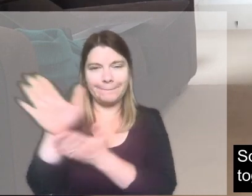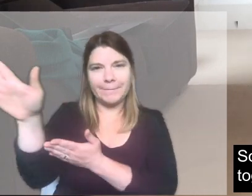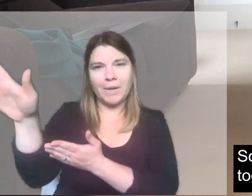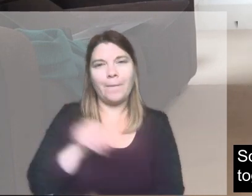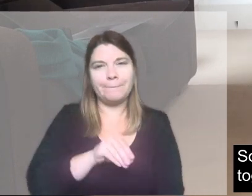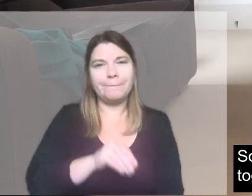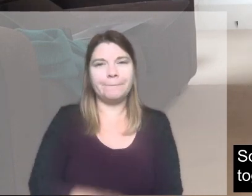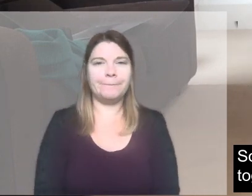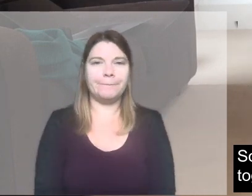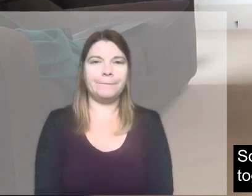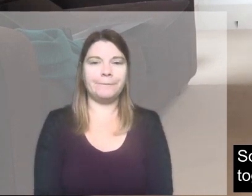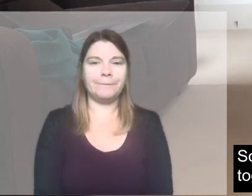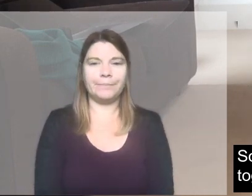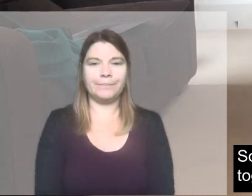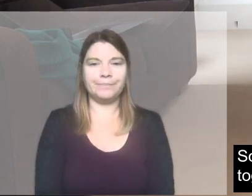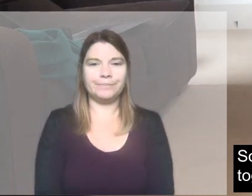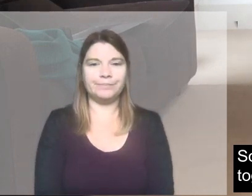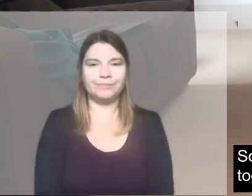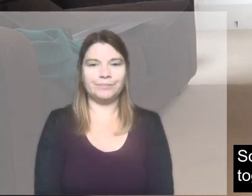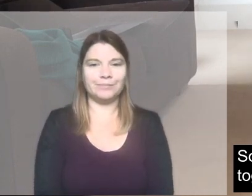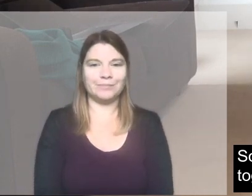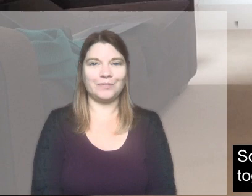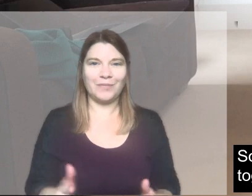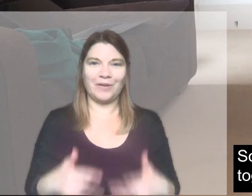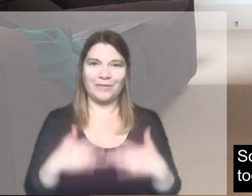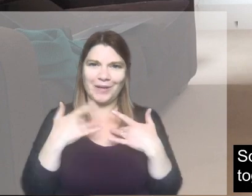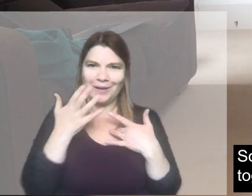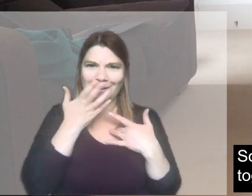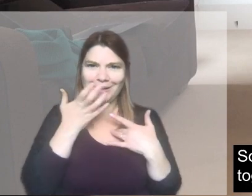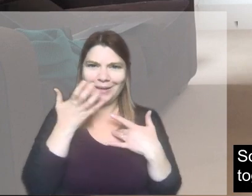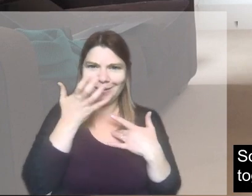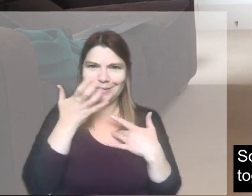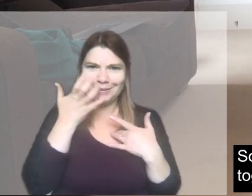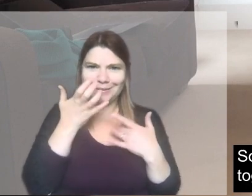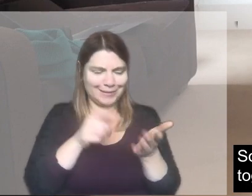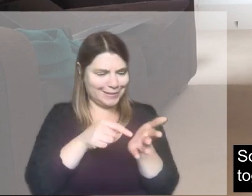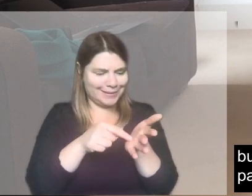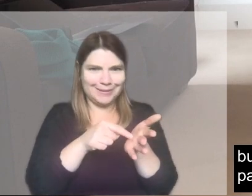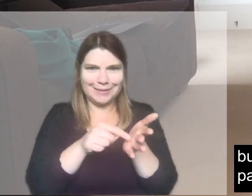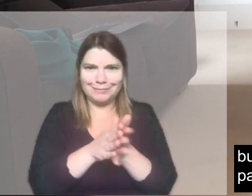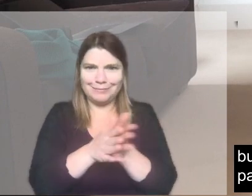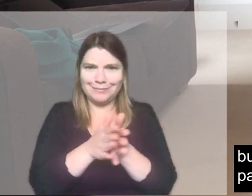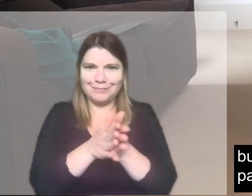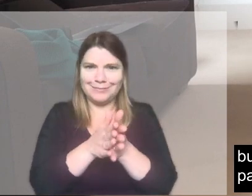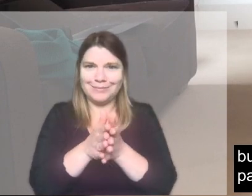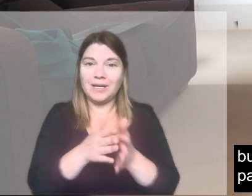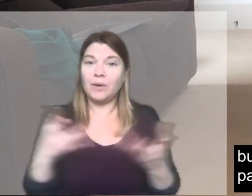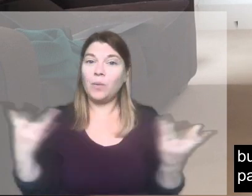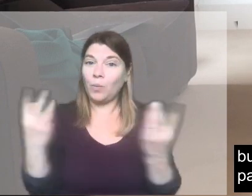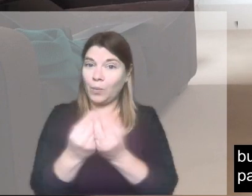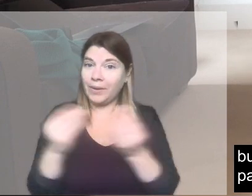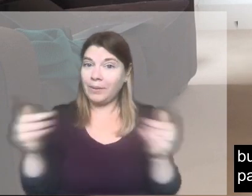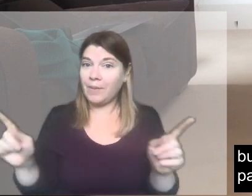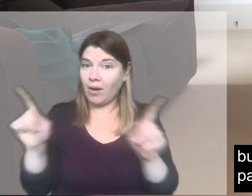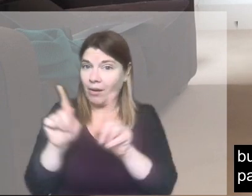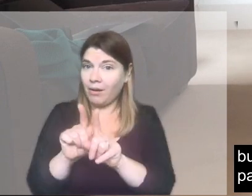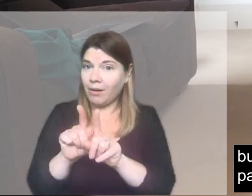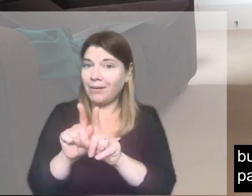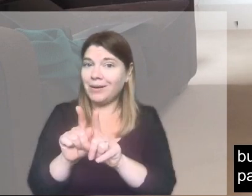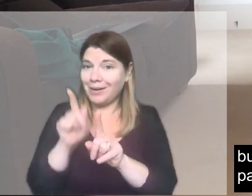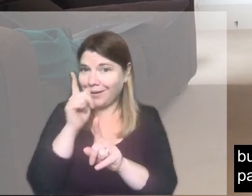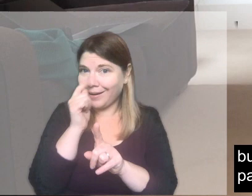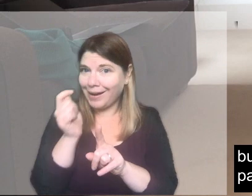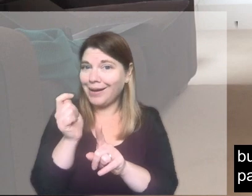brushing the palms of the hands together, feeling a little bit of heat building there. And if you're doing this with a